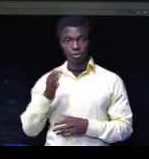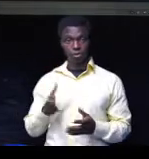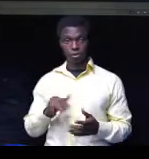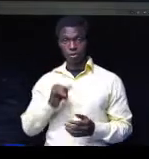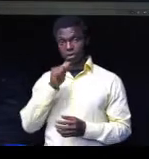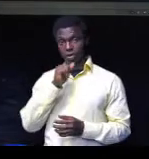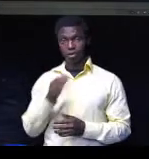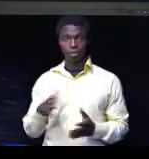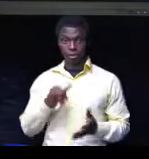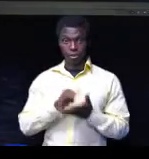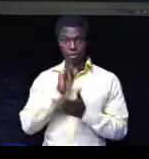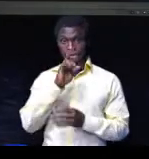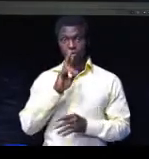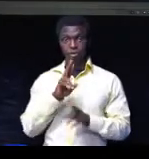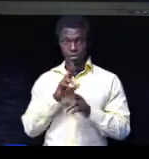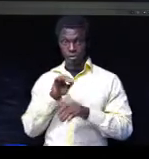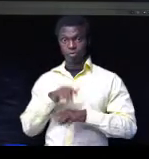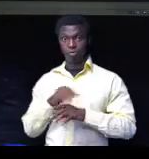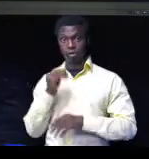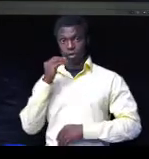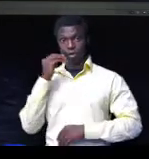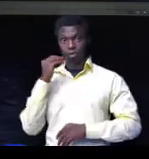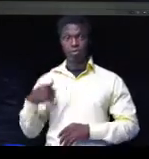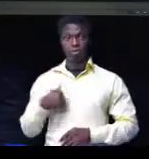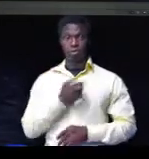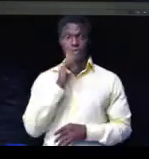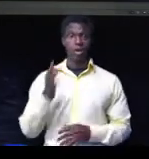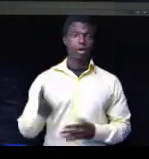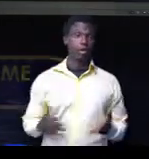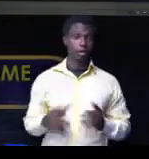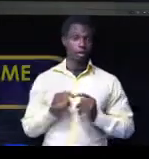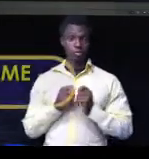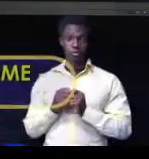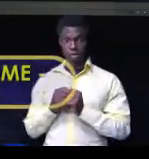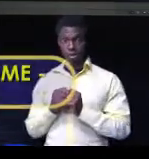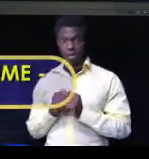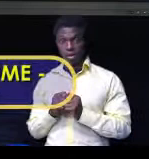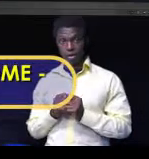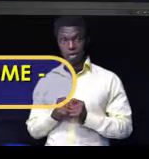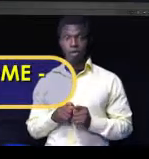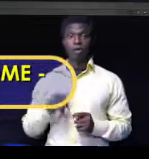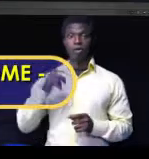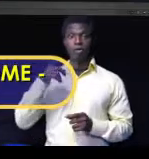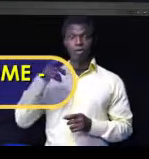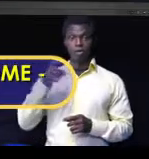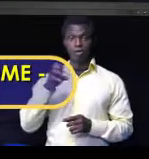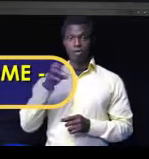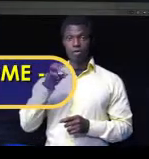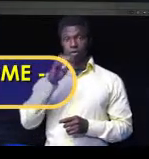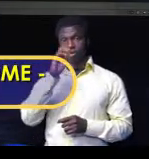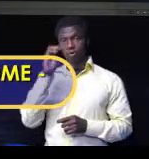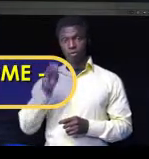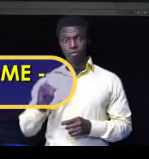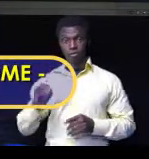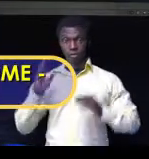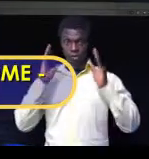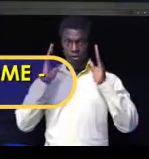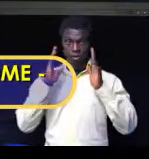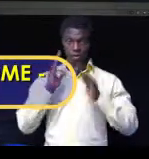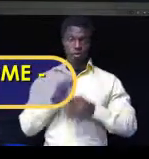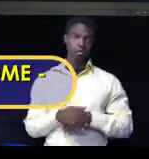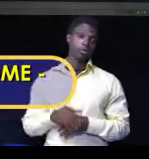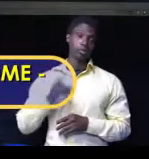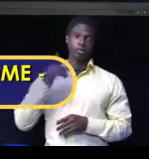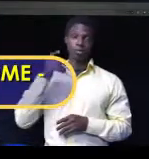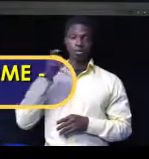here. I am also here. That's your response at home. We are here together. 100%